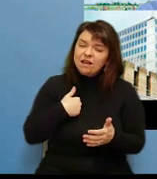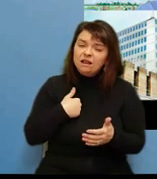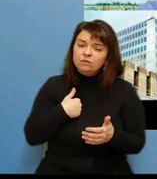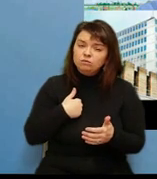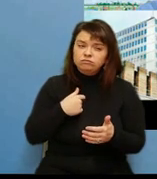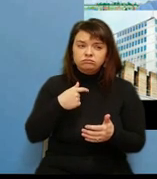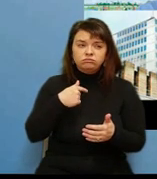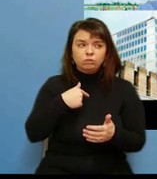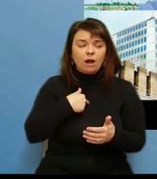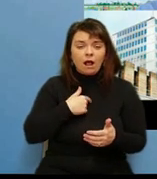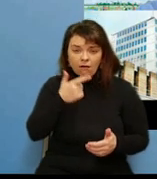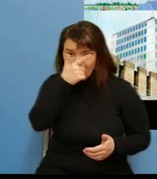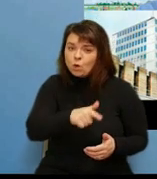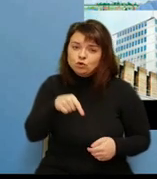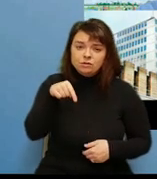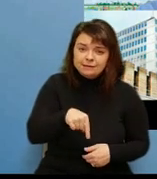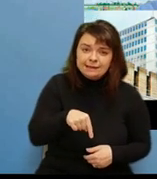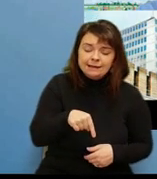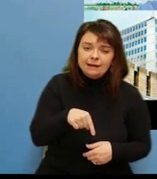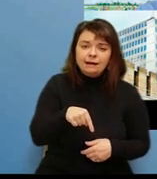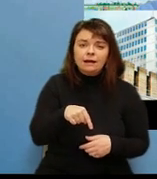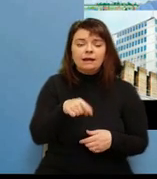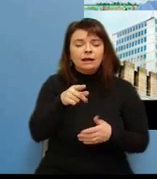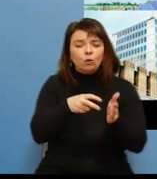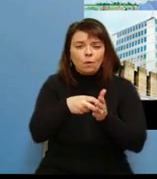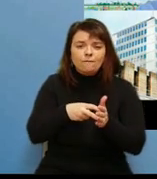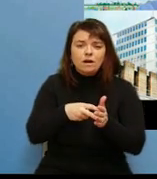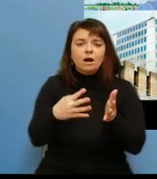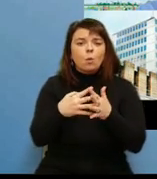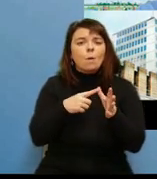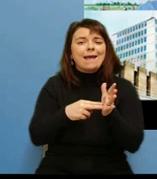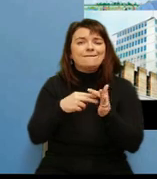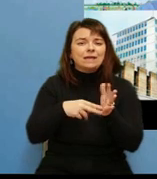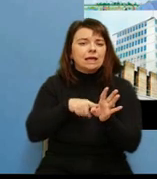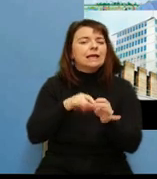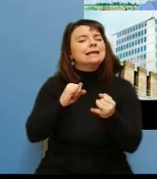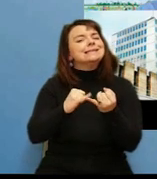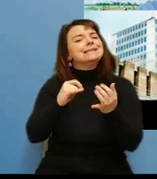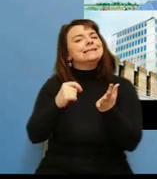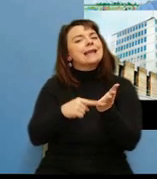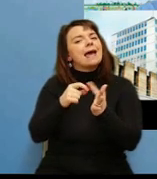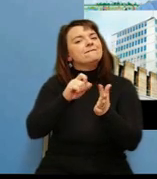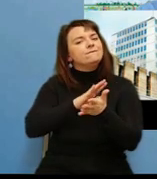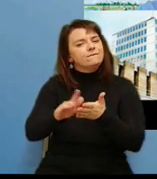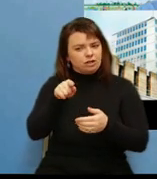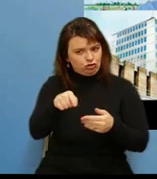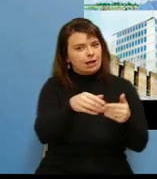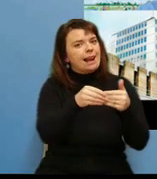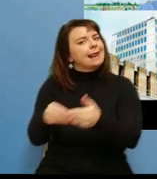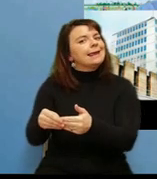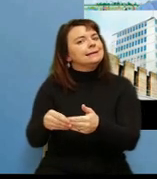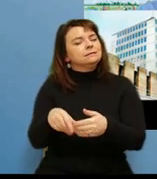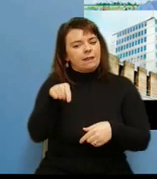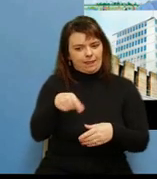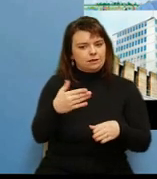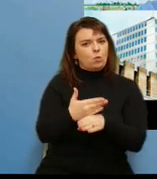fortunate in Norfolk and Waveney. We've got Steph, who is leading on this piece of work, and she's really fantastic